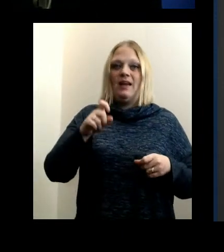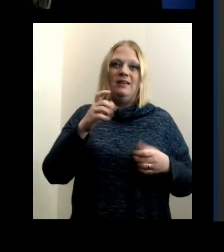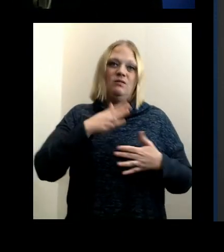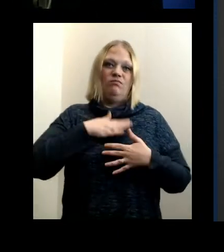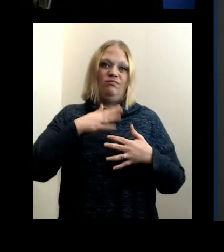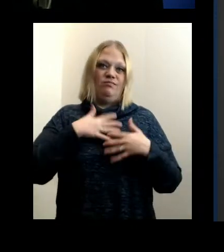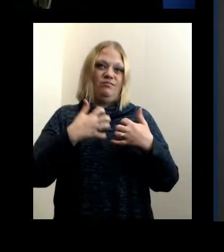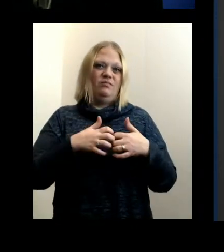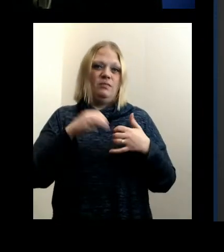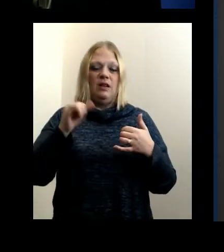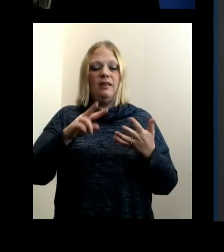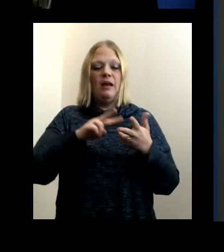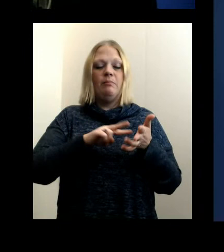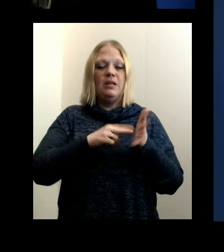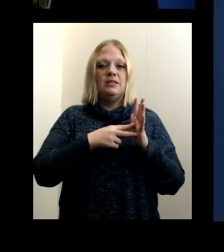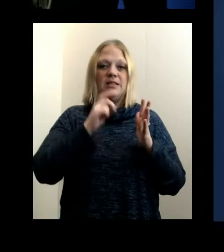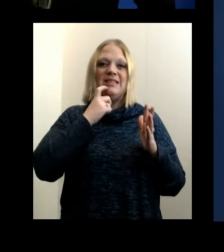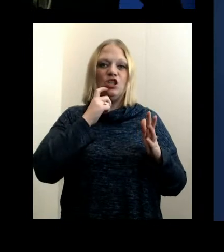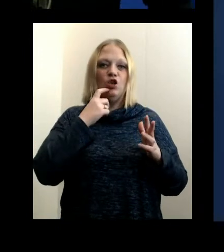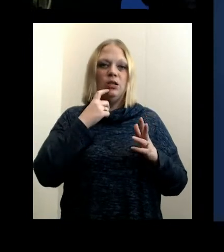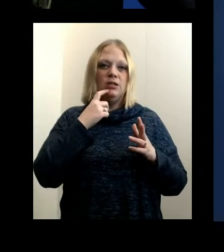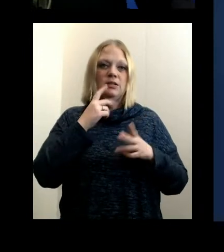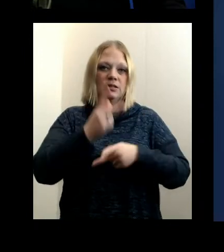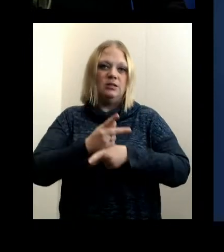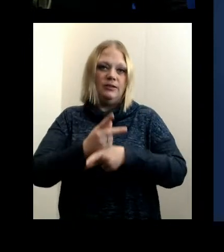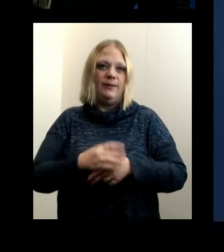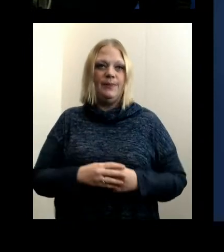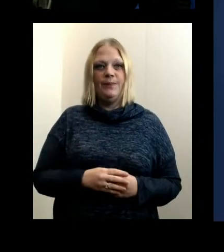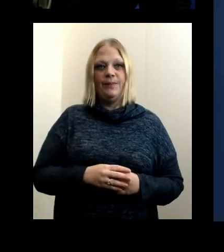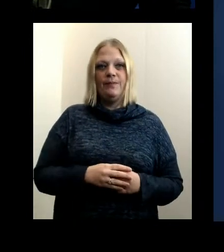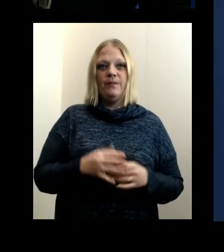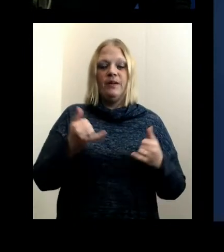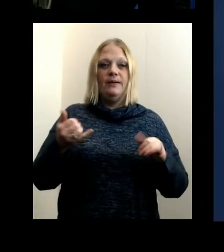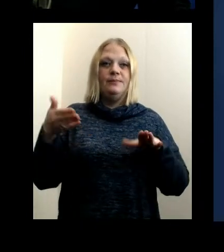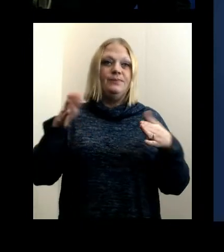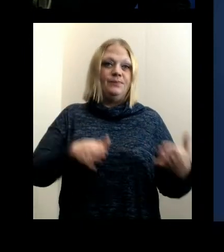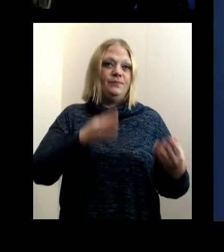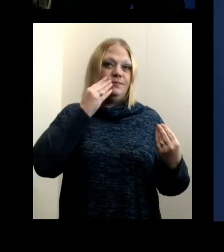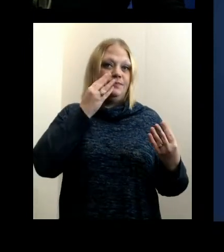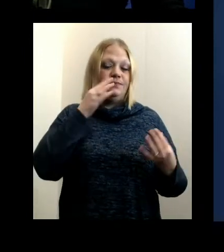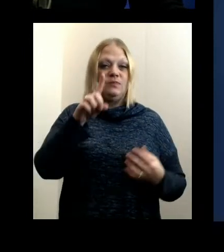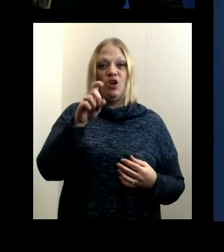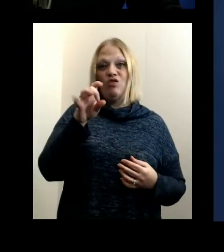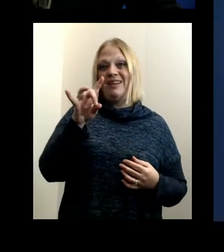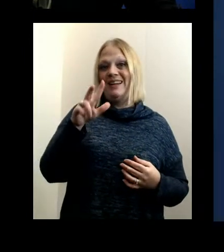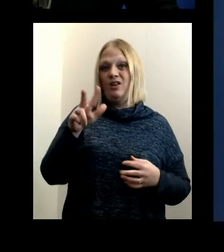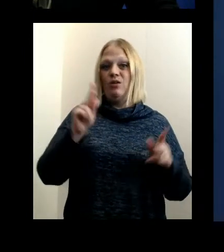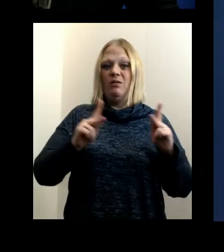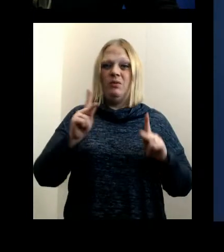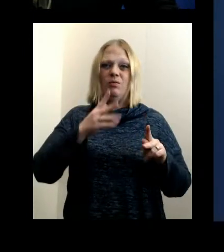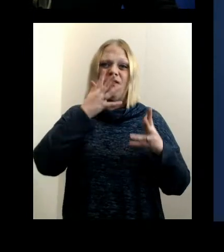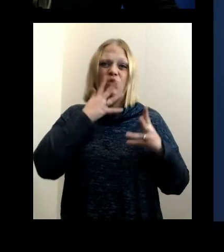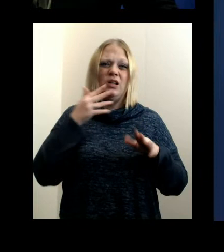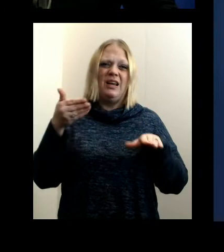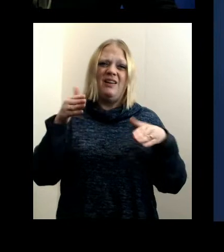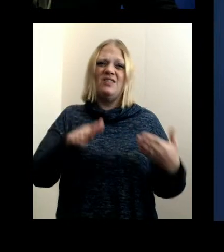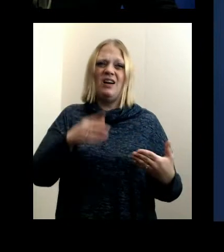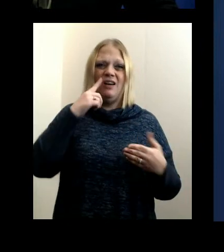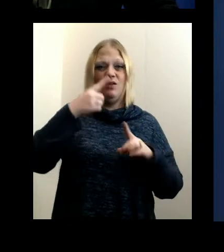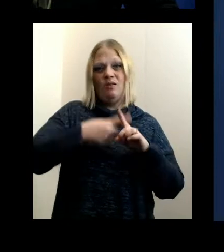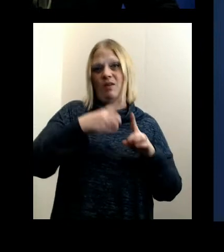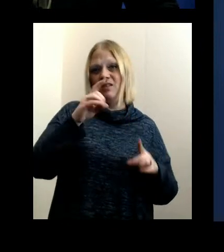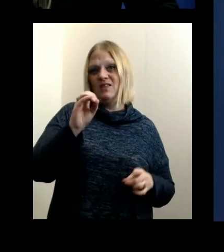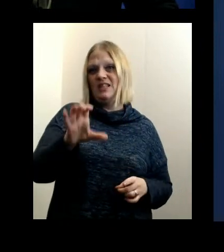that means they're in very critical care. Mortality data, 183 individuals unfortunately have died in the month of